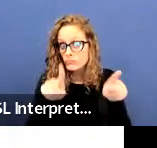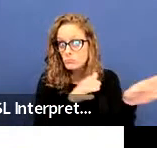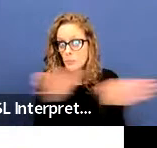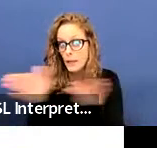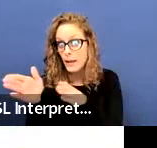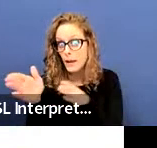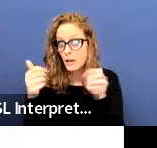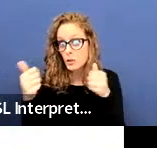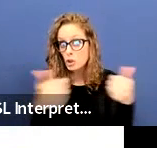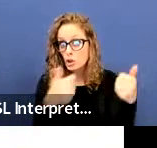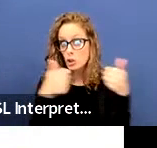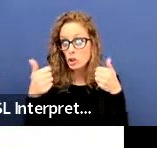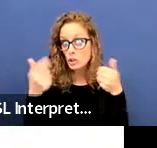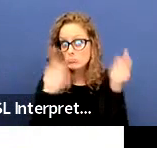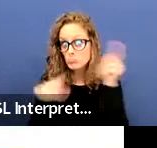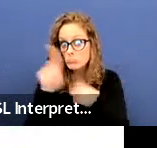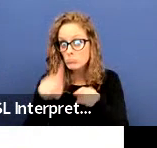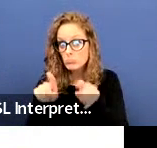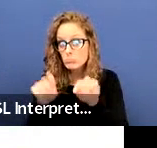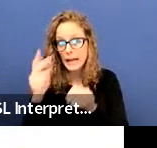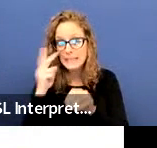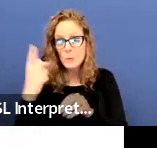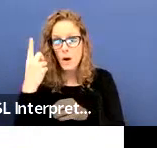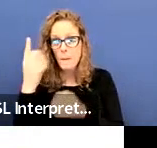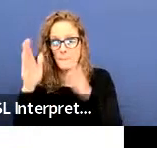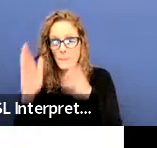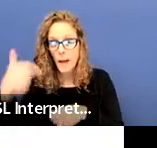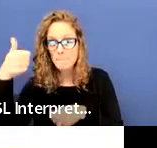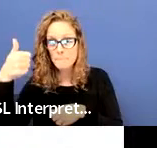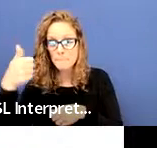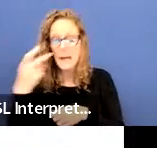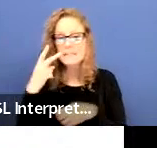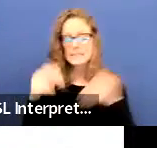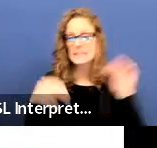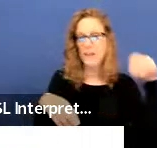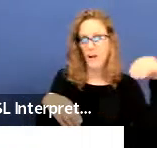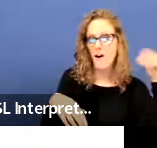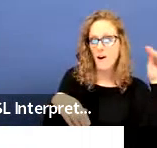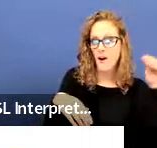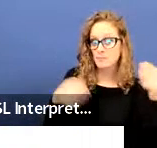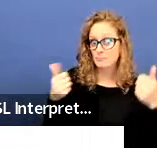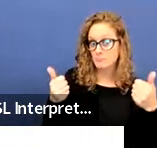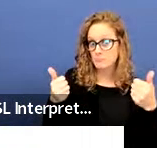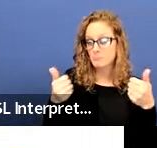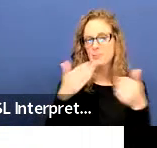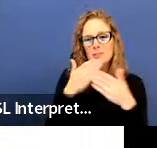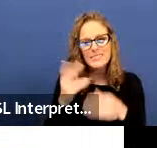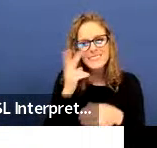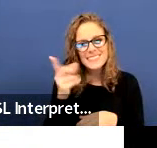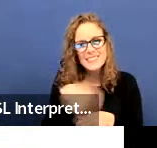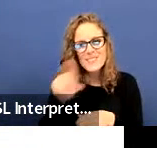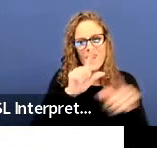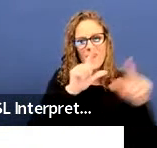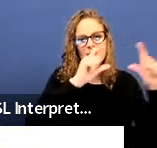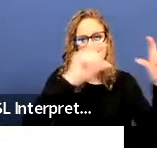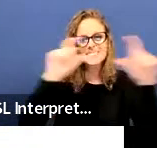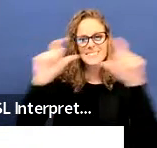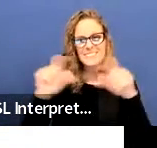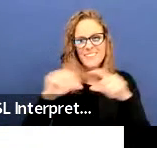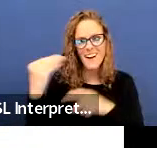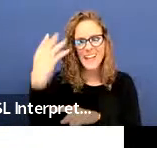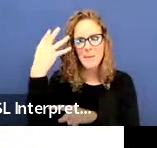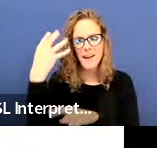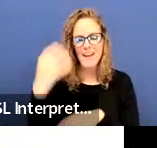folks? I see a thumbs up, I see some head nodding. It's good to see folks on camera.